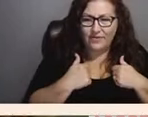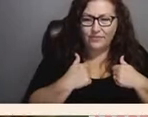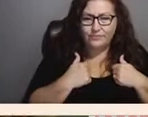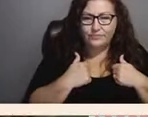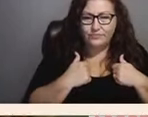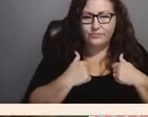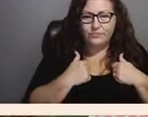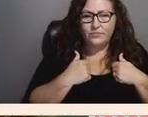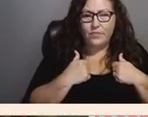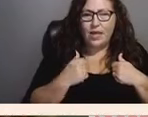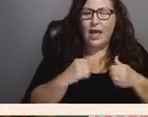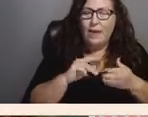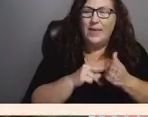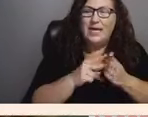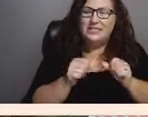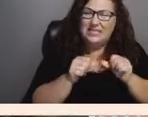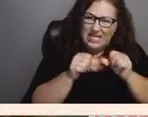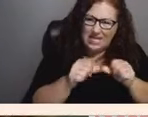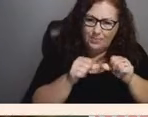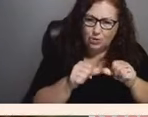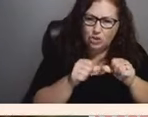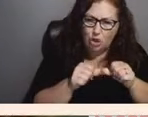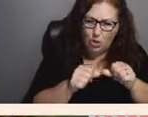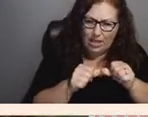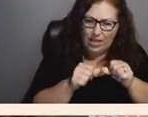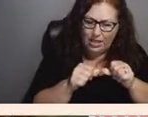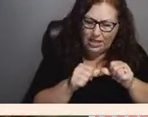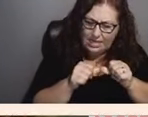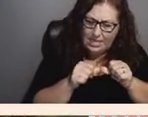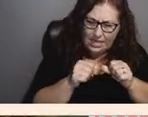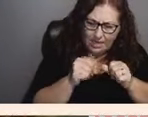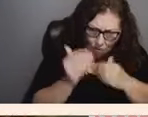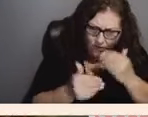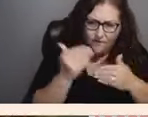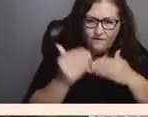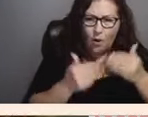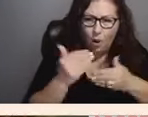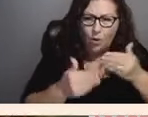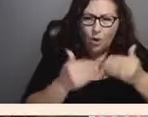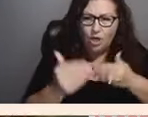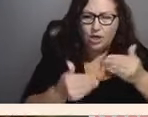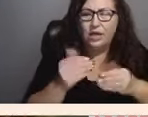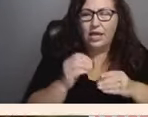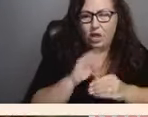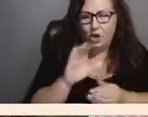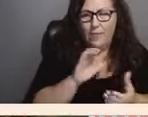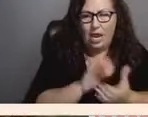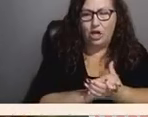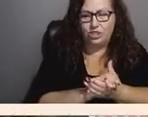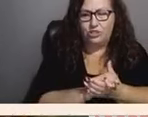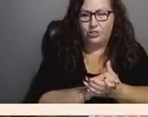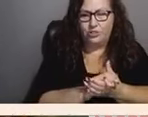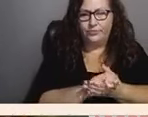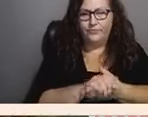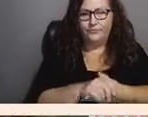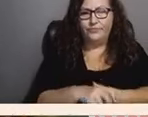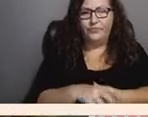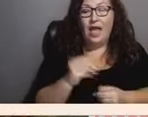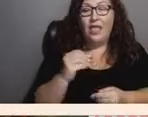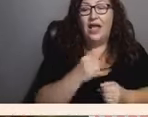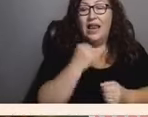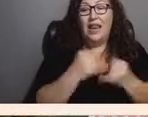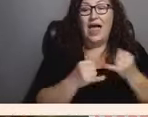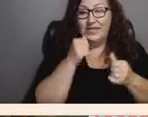means to keep pursuing, keep moving forward in your marriage. And the last letter,